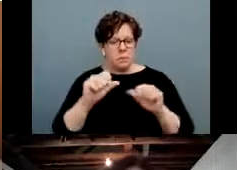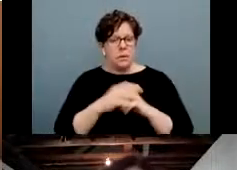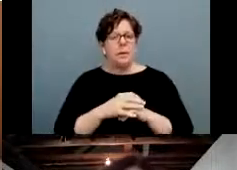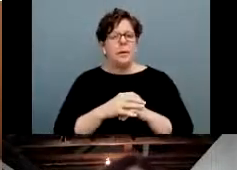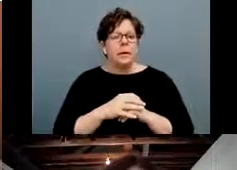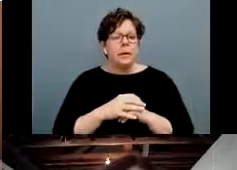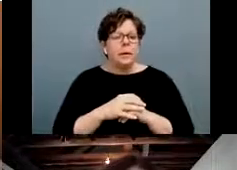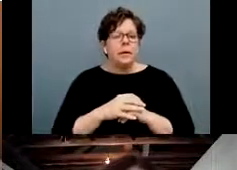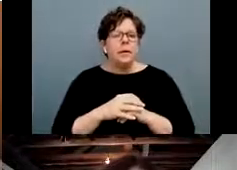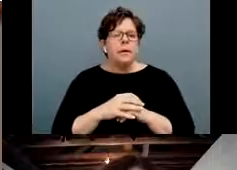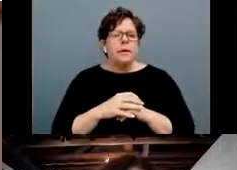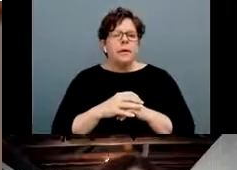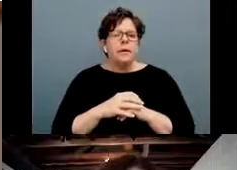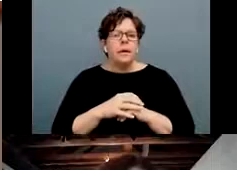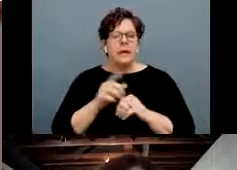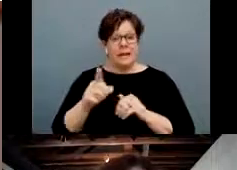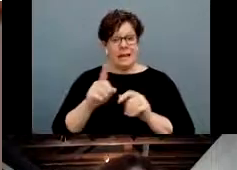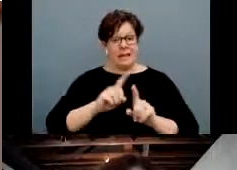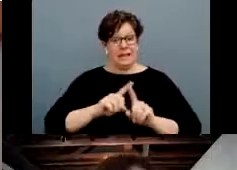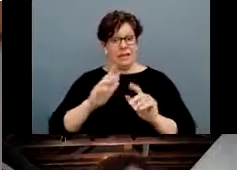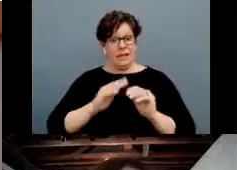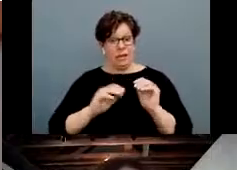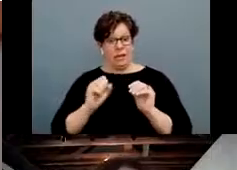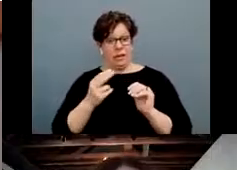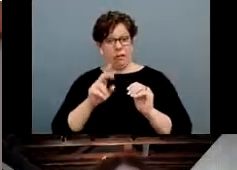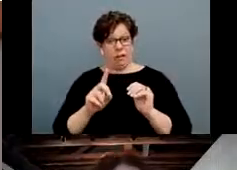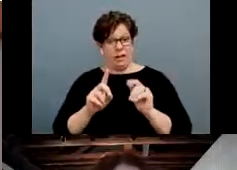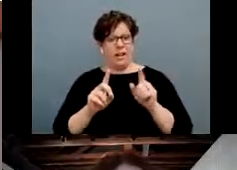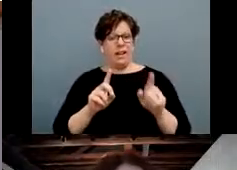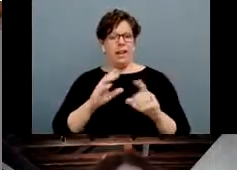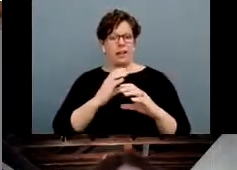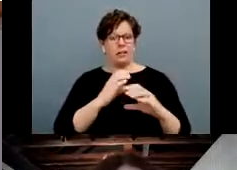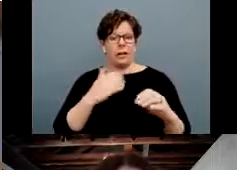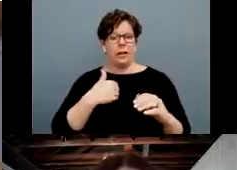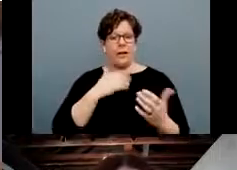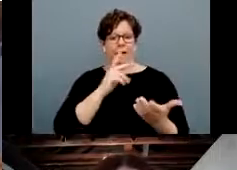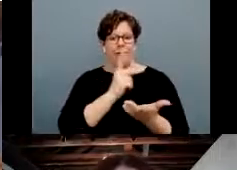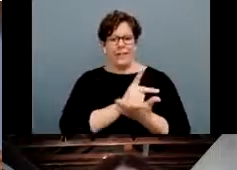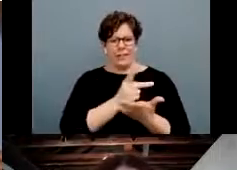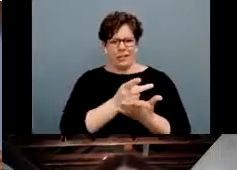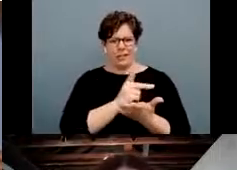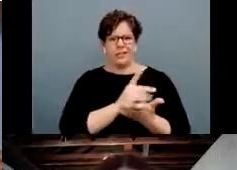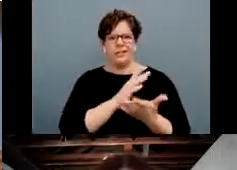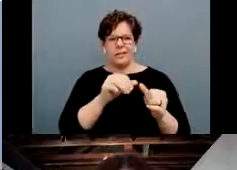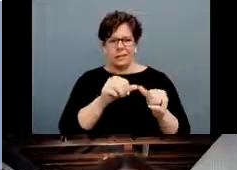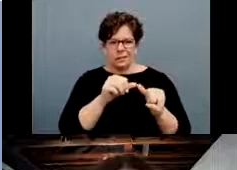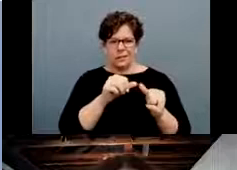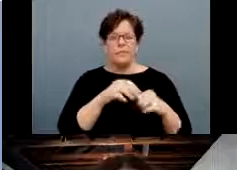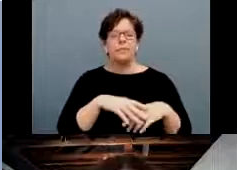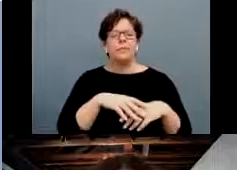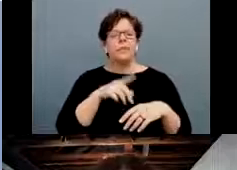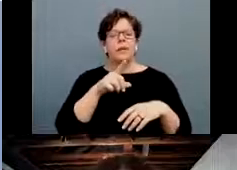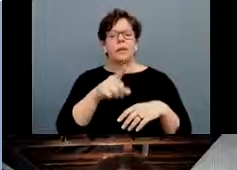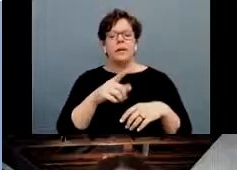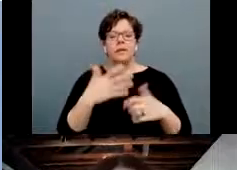Another difference from the shed here, there was a kitchen in this trailer. So it was with the idea of being